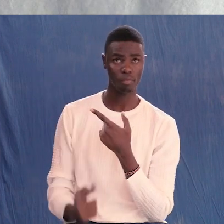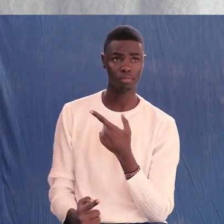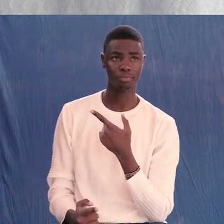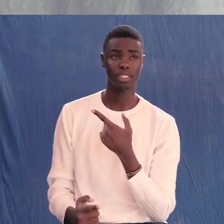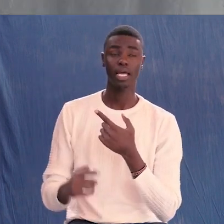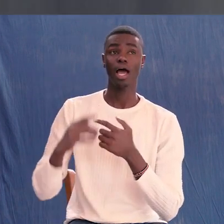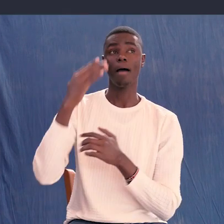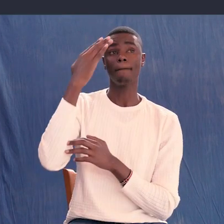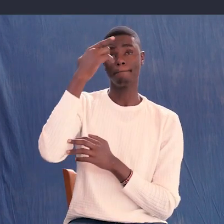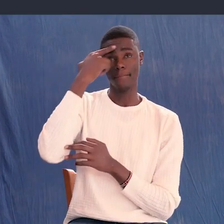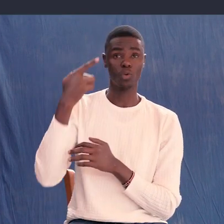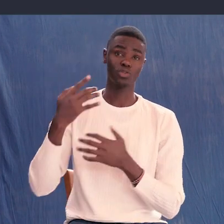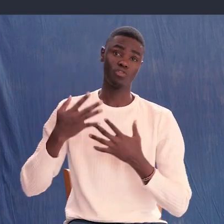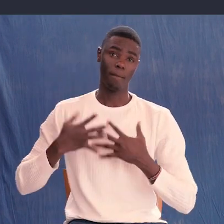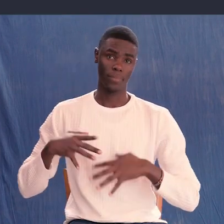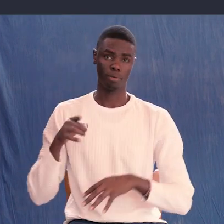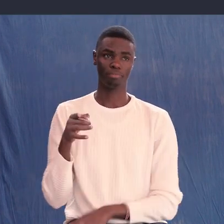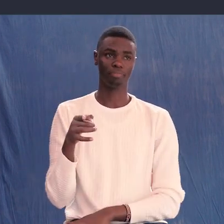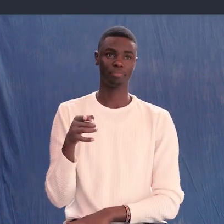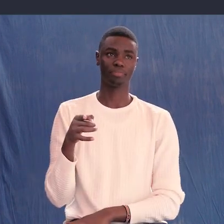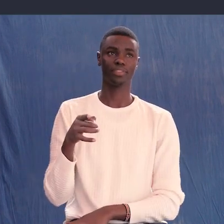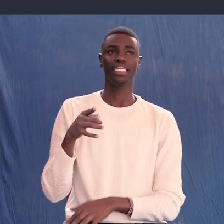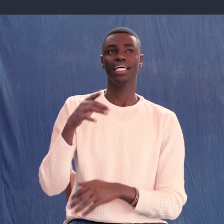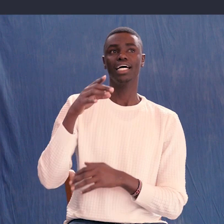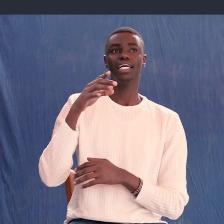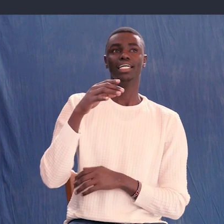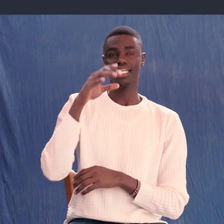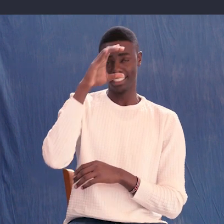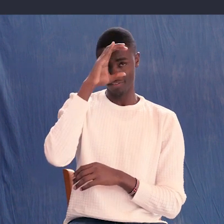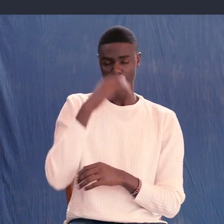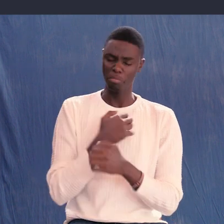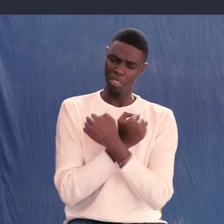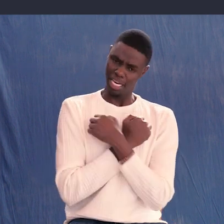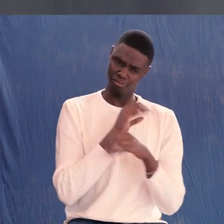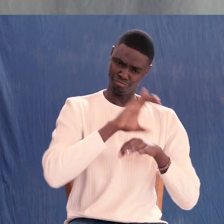is because of people. See for us, I would love church community.